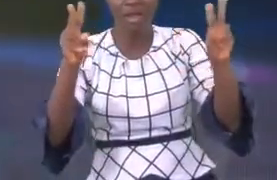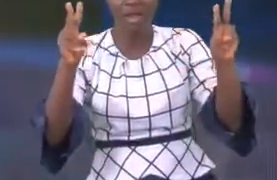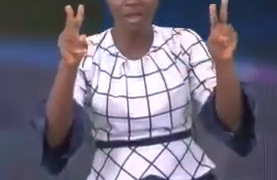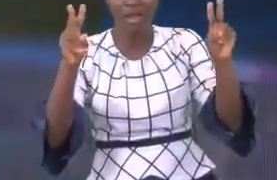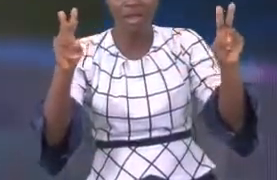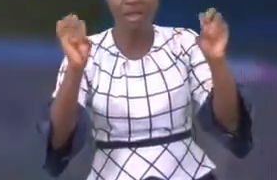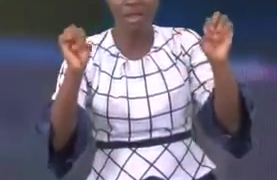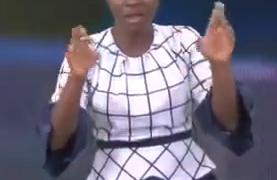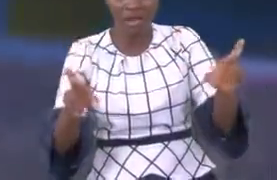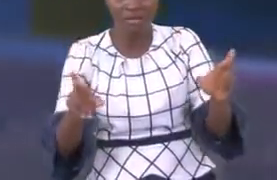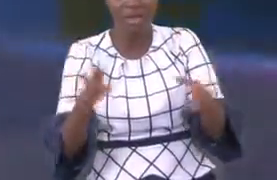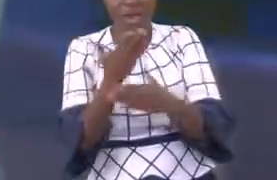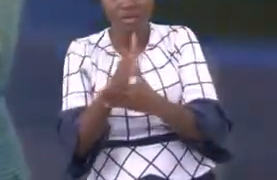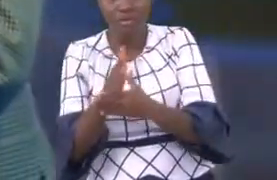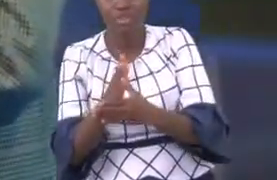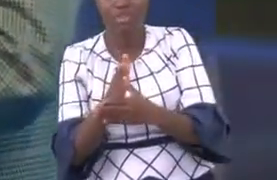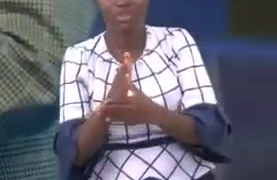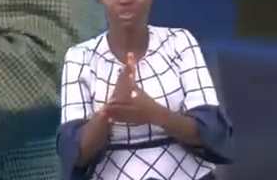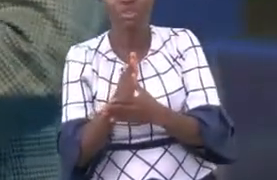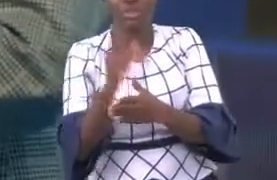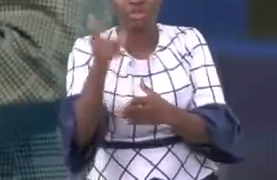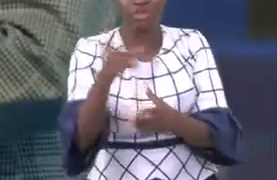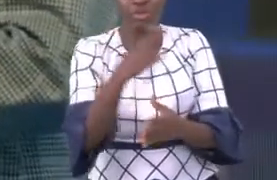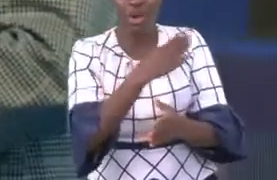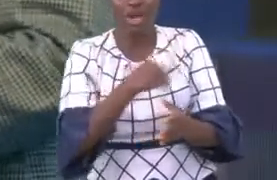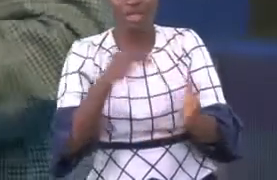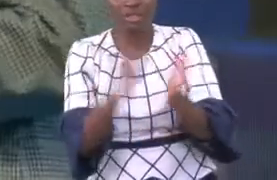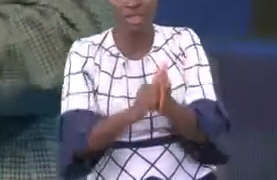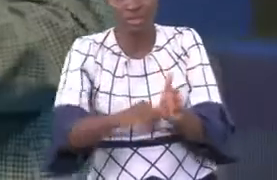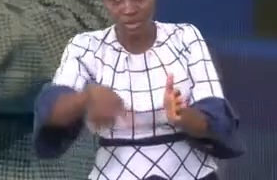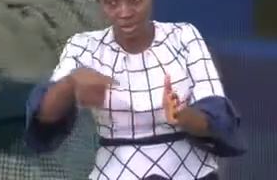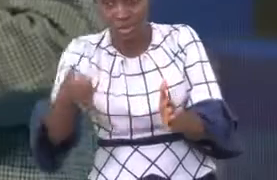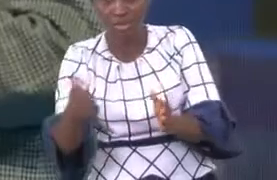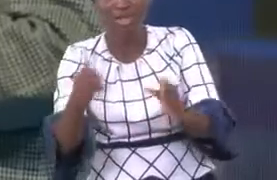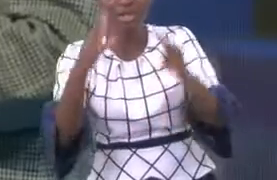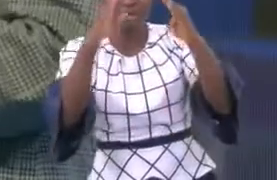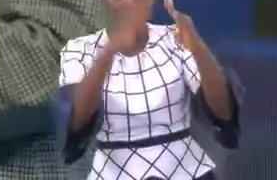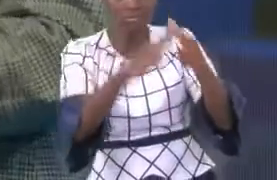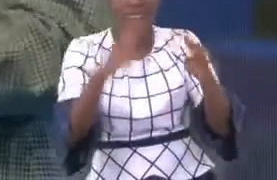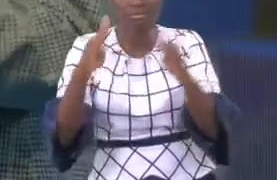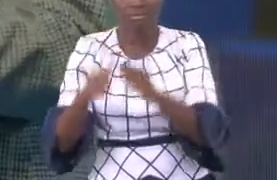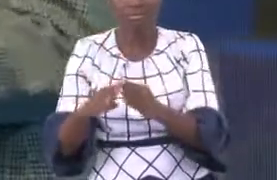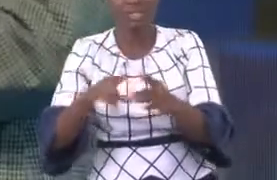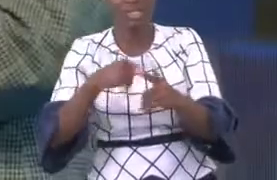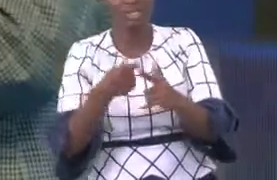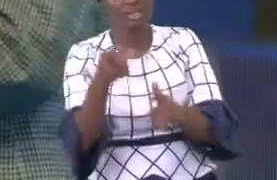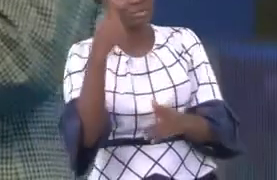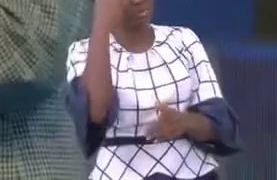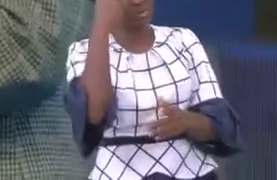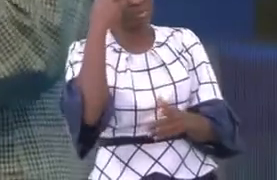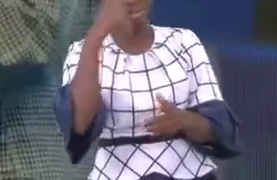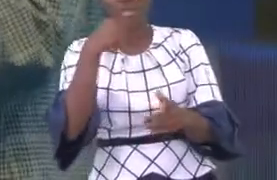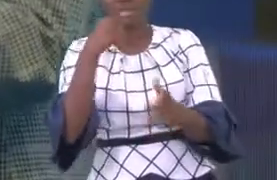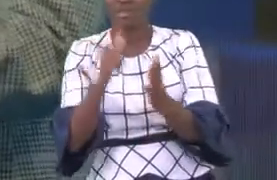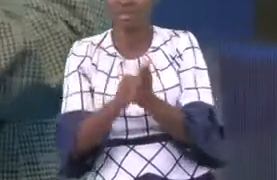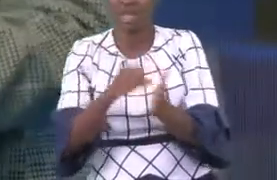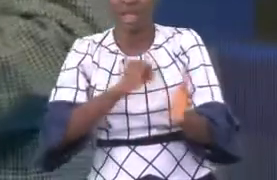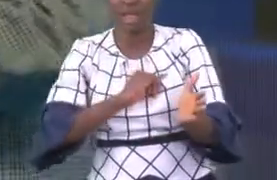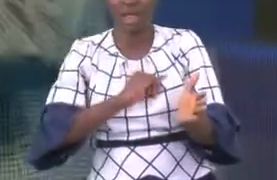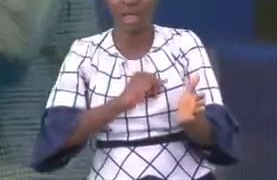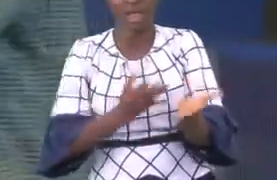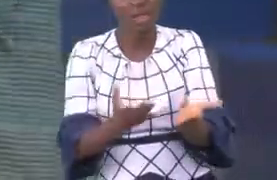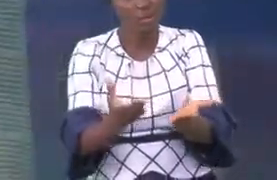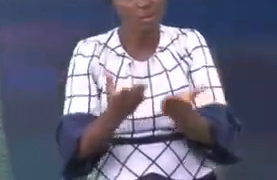town is. And you say, I desire. You say, I want. You say, I pray. You say,